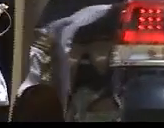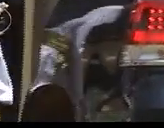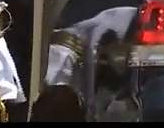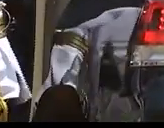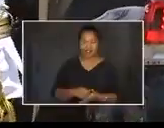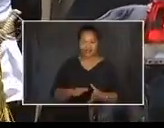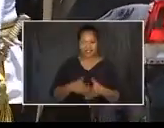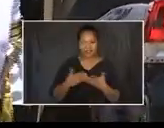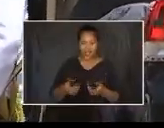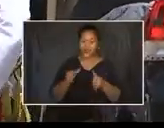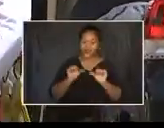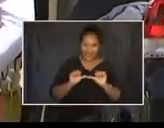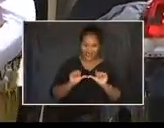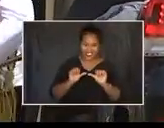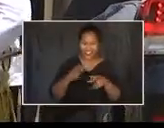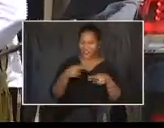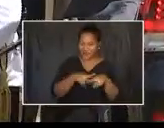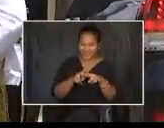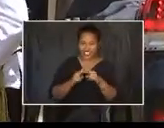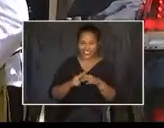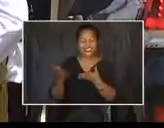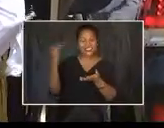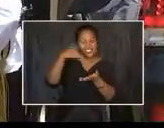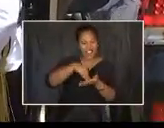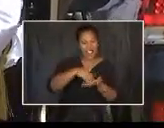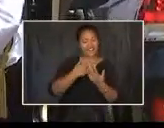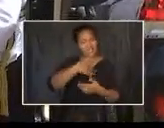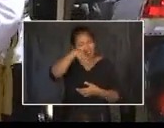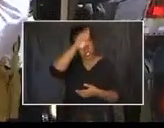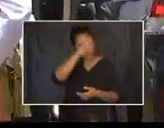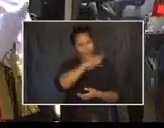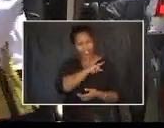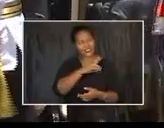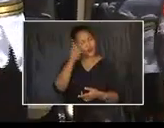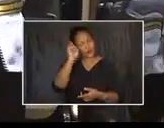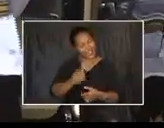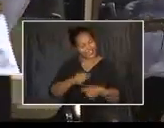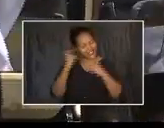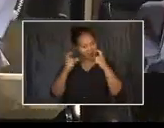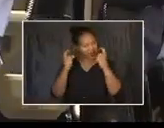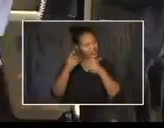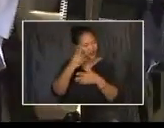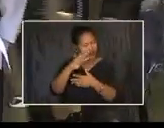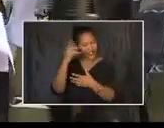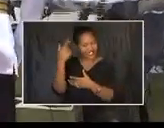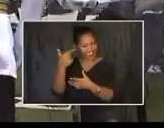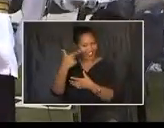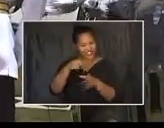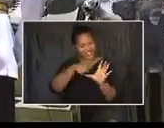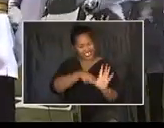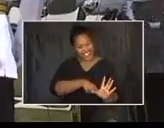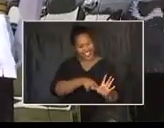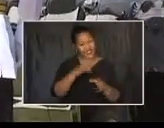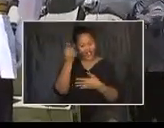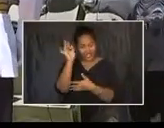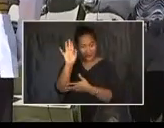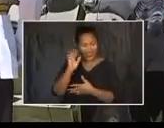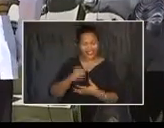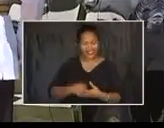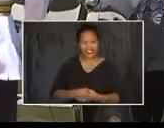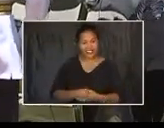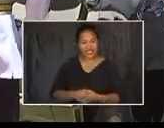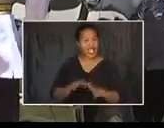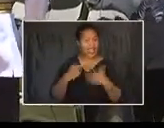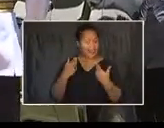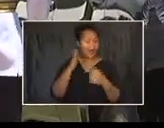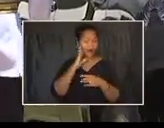nonda matni tu karabulang to kai sartala tinga ni kena mai maruta ki nei ka basa ngabul ka bitu ni ambaki di tunga lala ni baru tal nga menang gai rewa